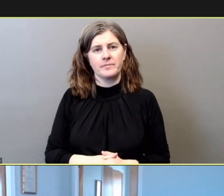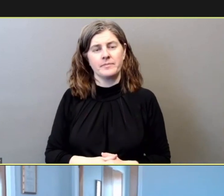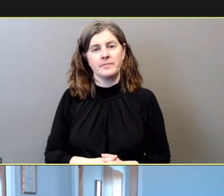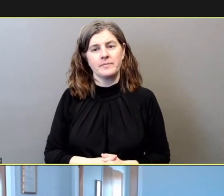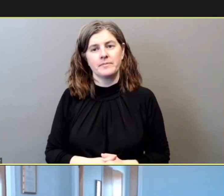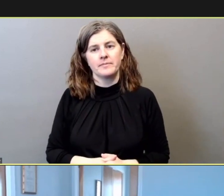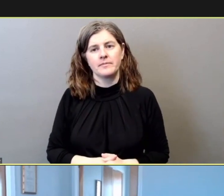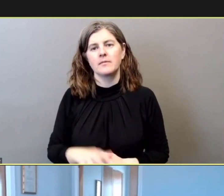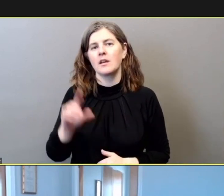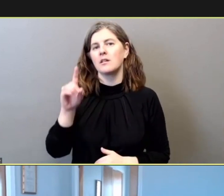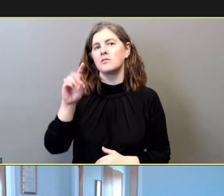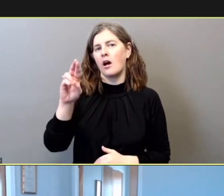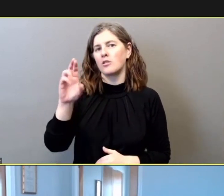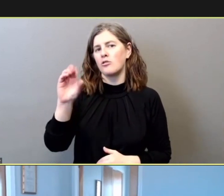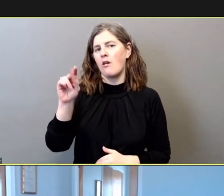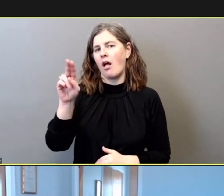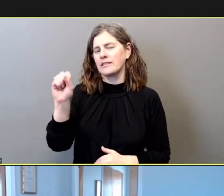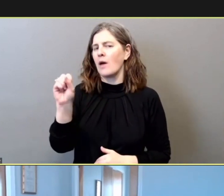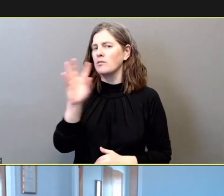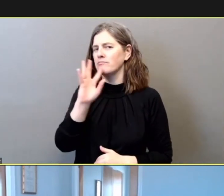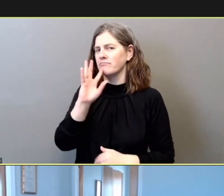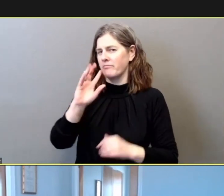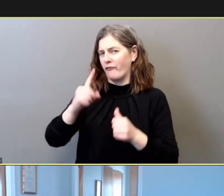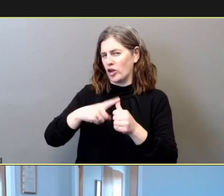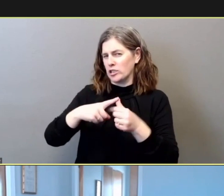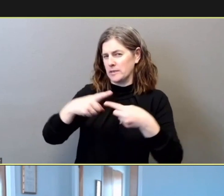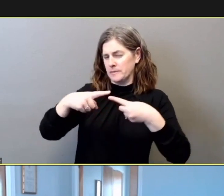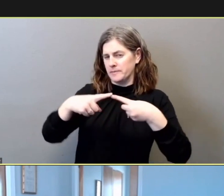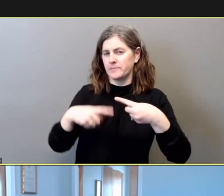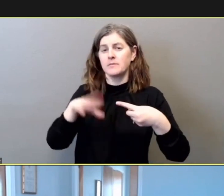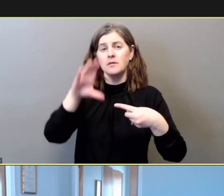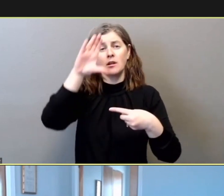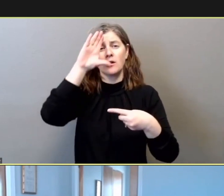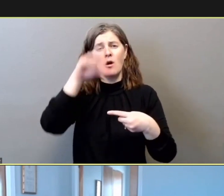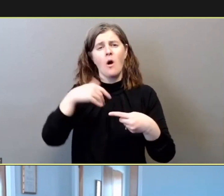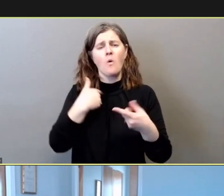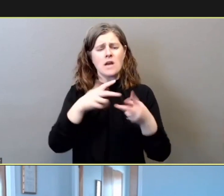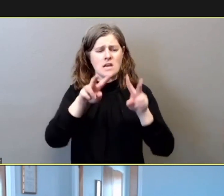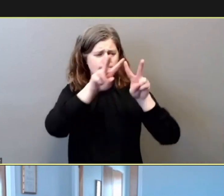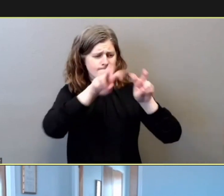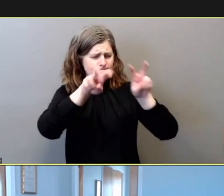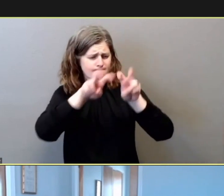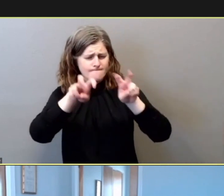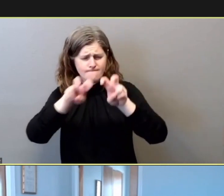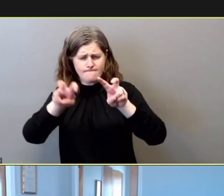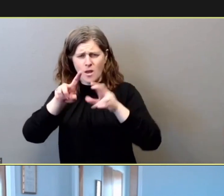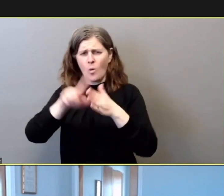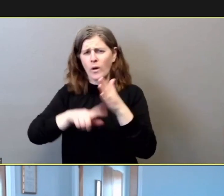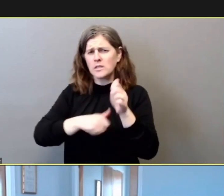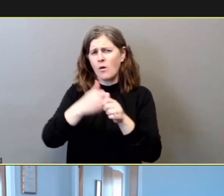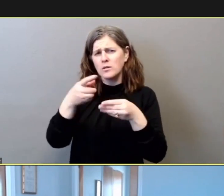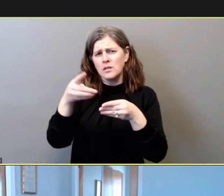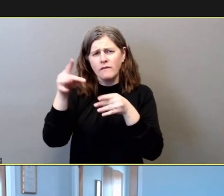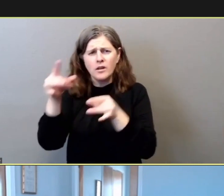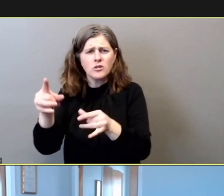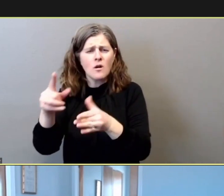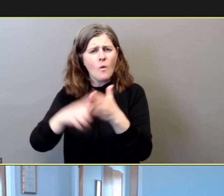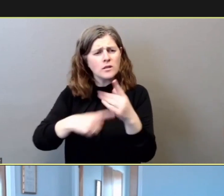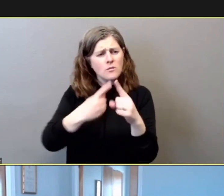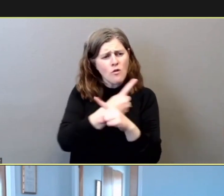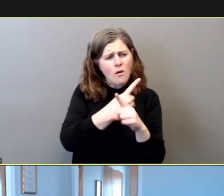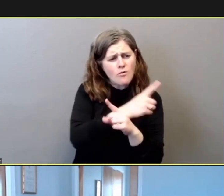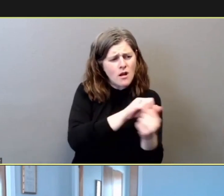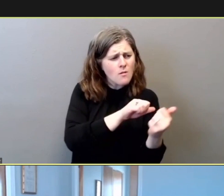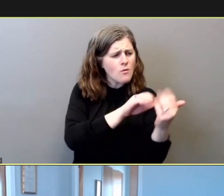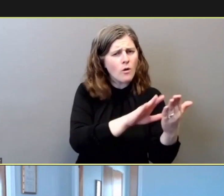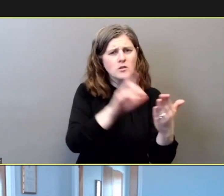So I'm going to start with the first question. And, we've evaluated what's the most efficient and appropriate approach to